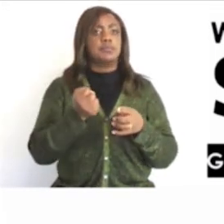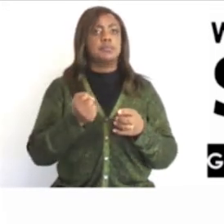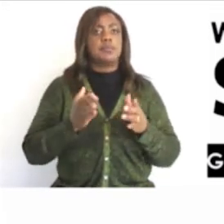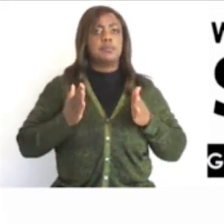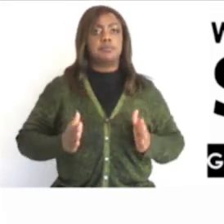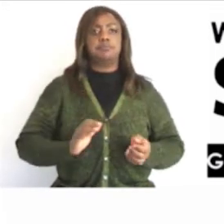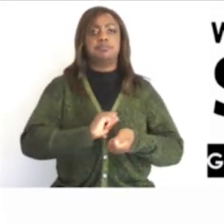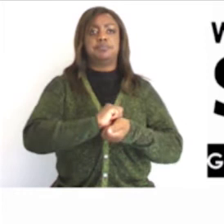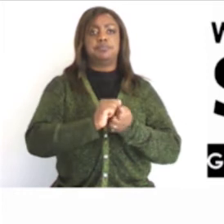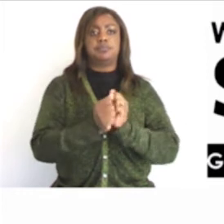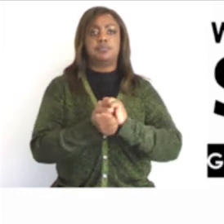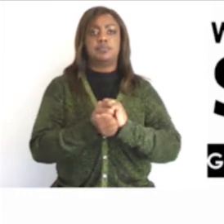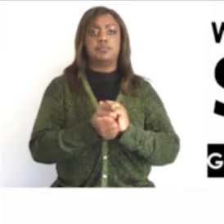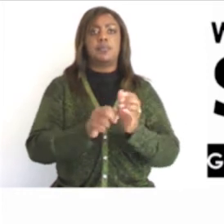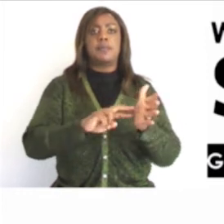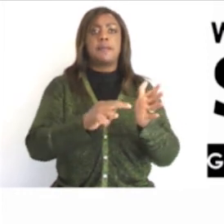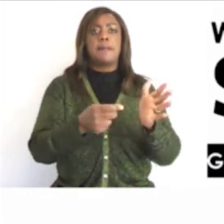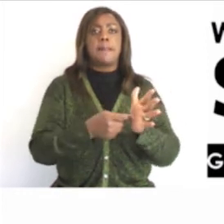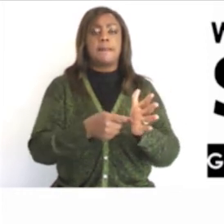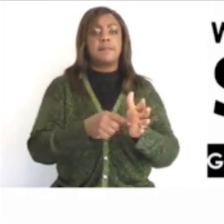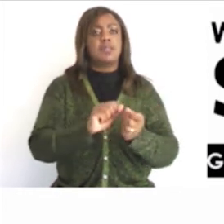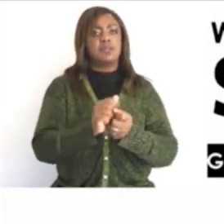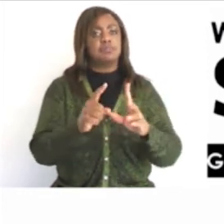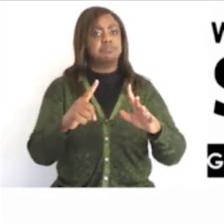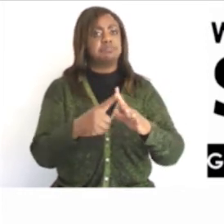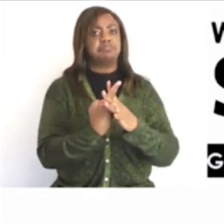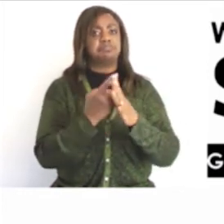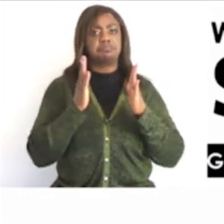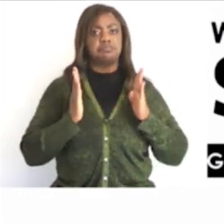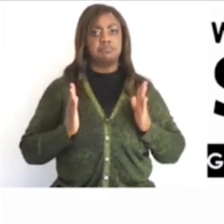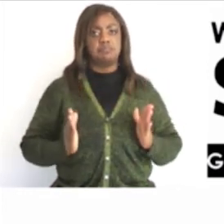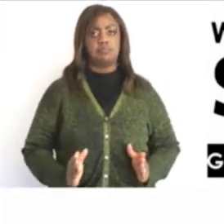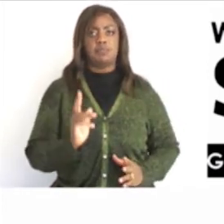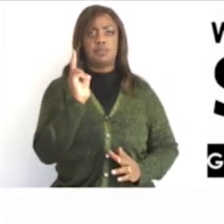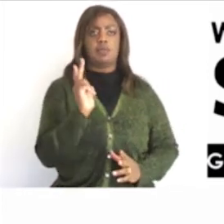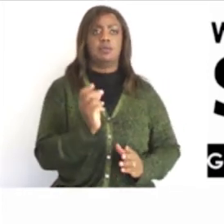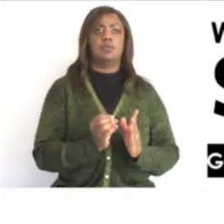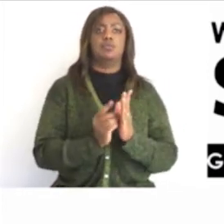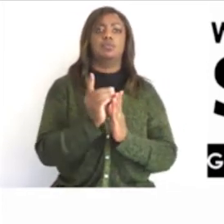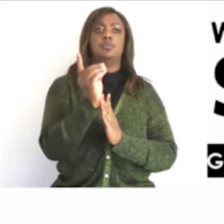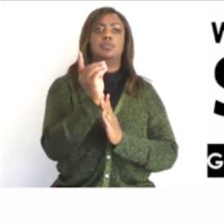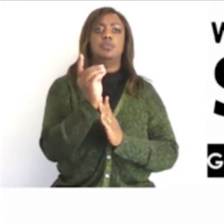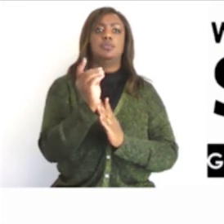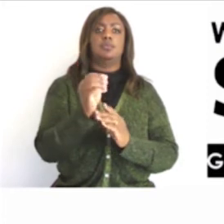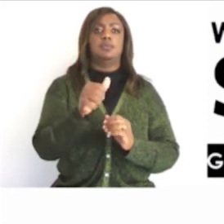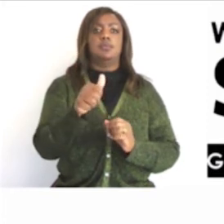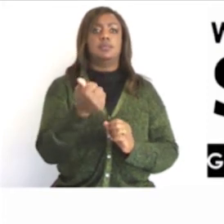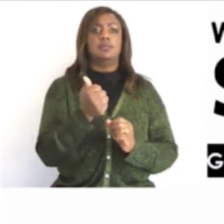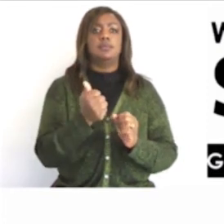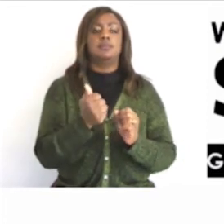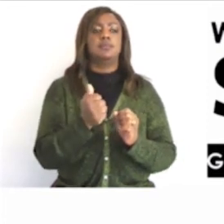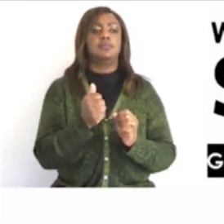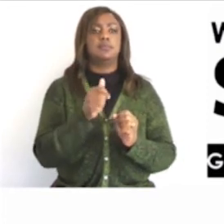Physical changes, these are changes that can be seen in humans during their growth. Secondary sex characteristics